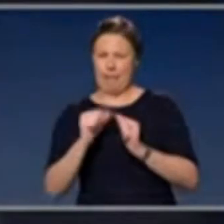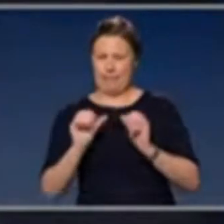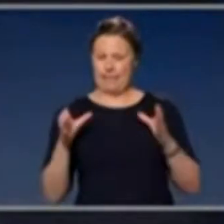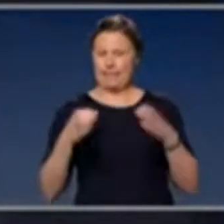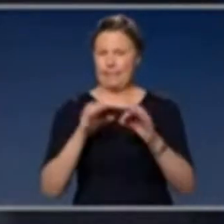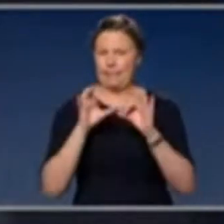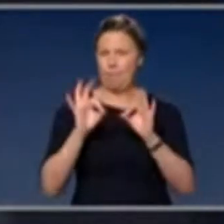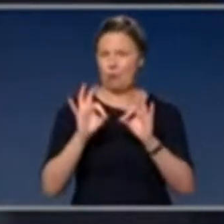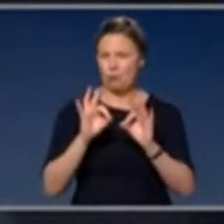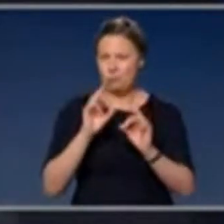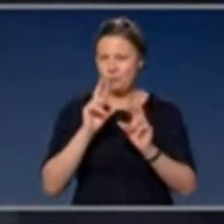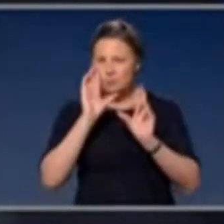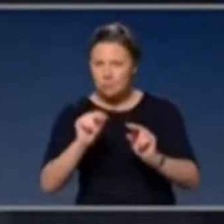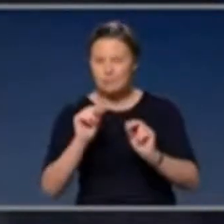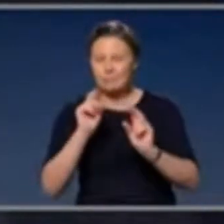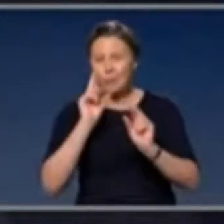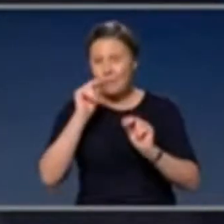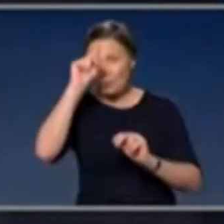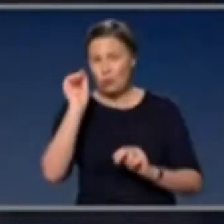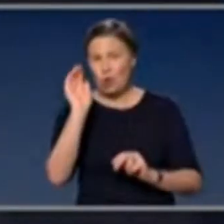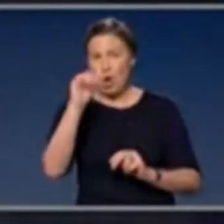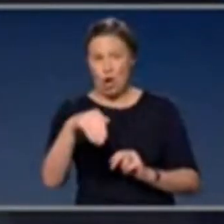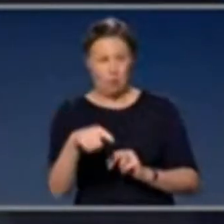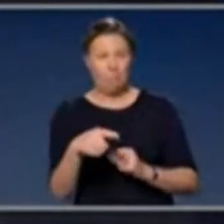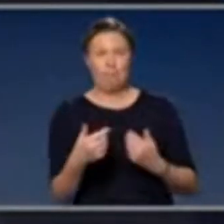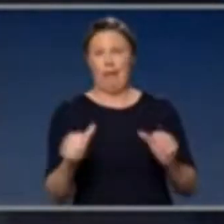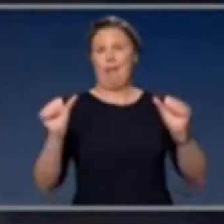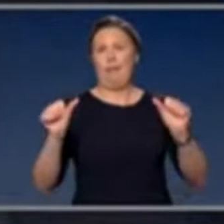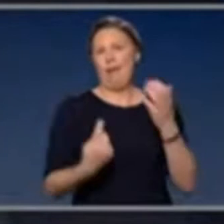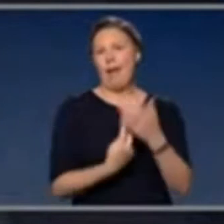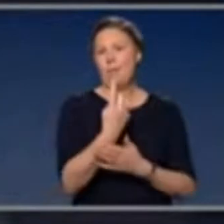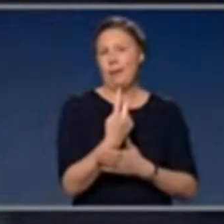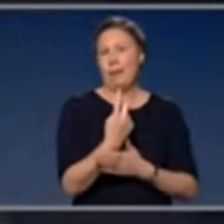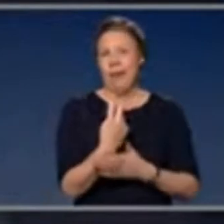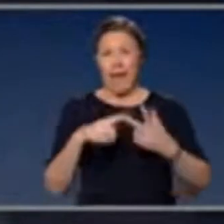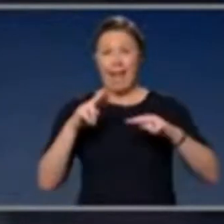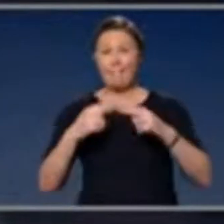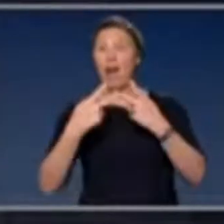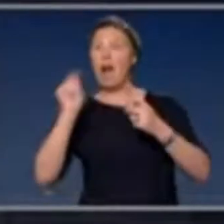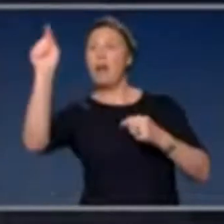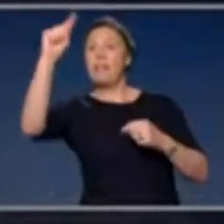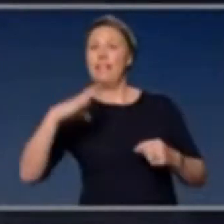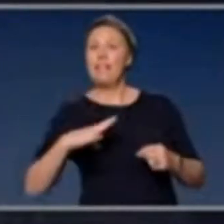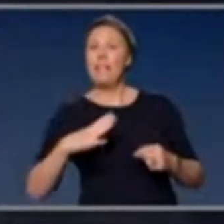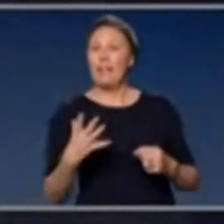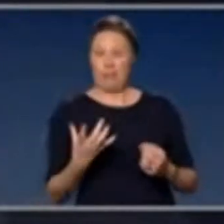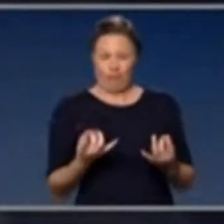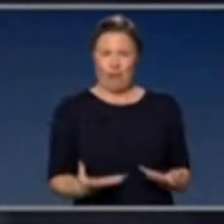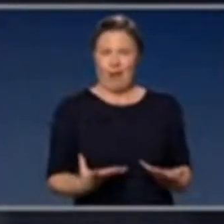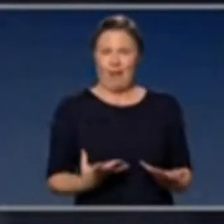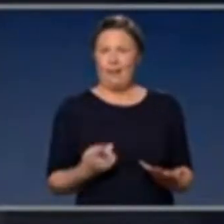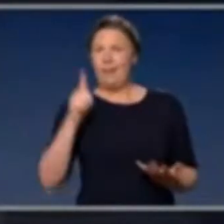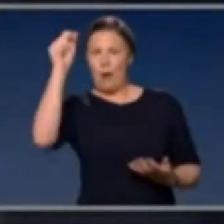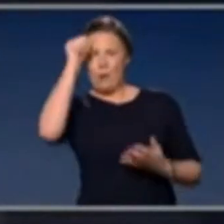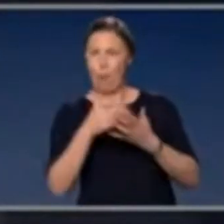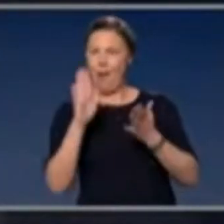ministers, and so we now have a blueprint if it was needed, and it would be obviously in discussion with the individual states and territories if it was